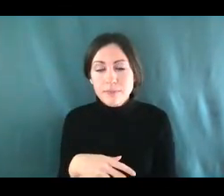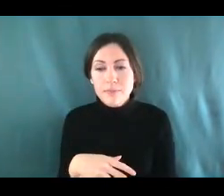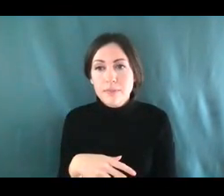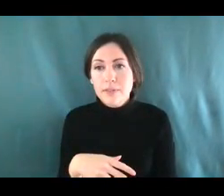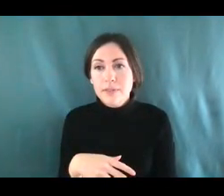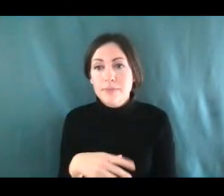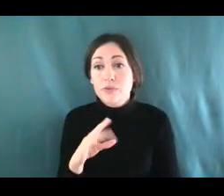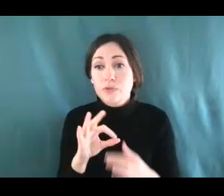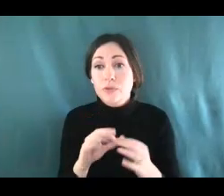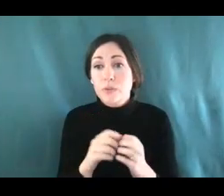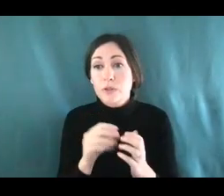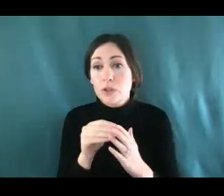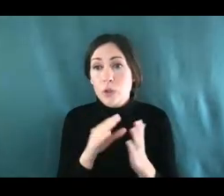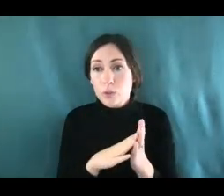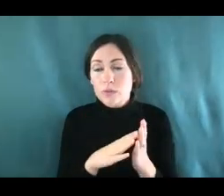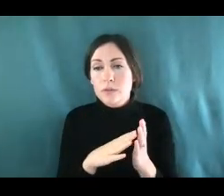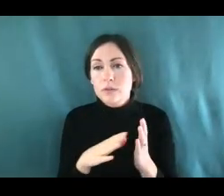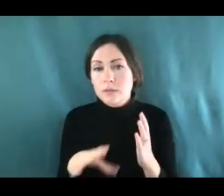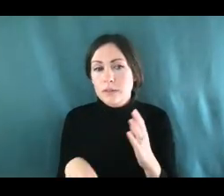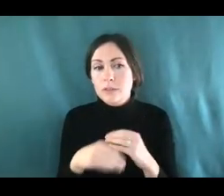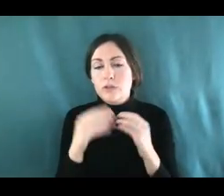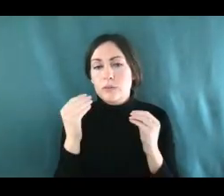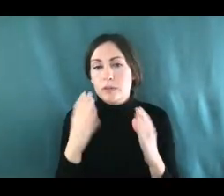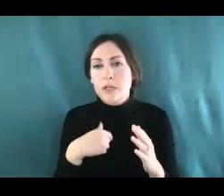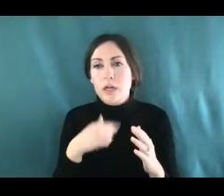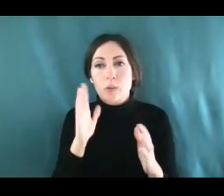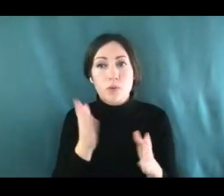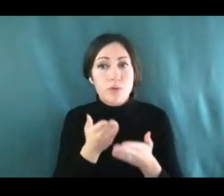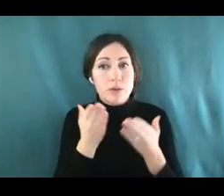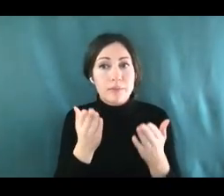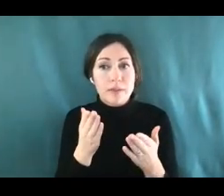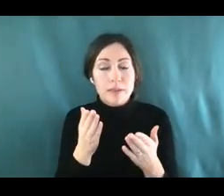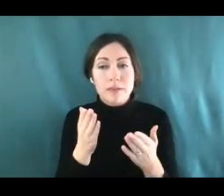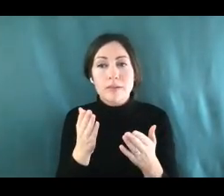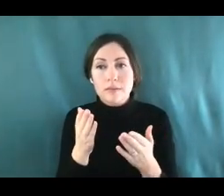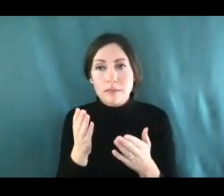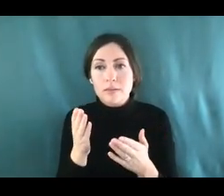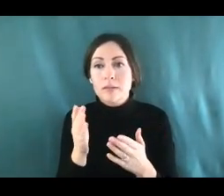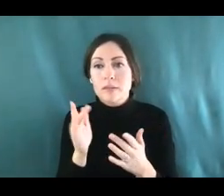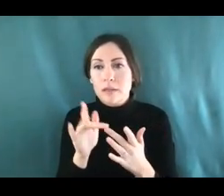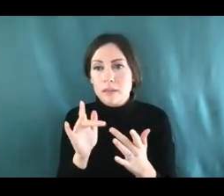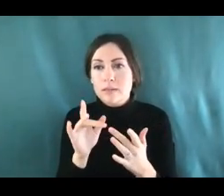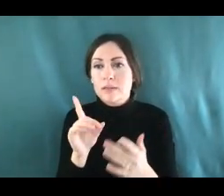Regarding like the notes and also additional information, I would recommend reaching out to Dr. Hickson because